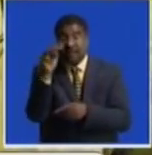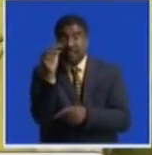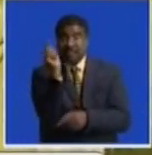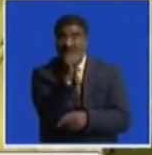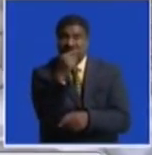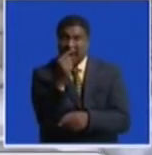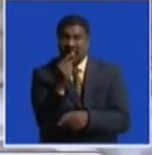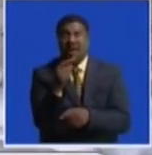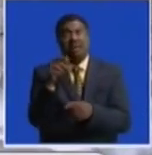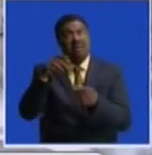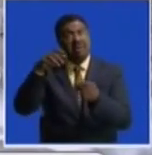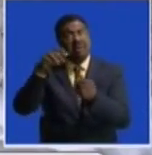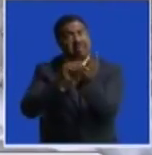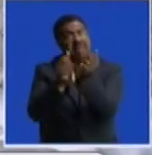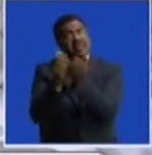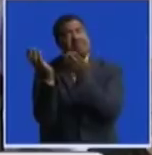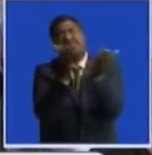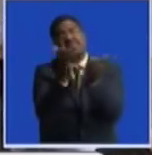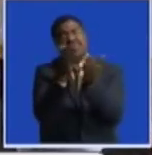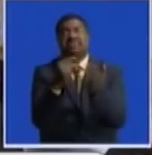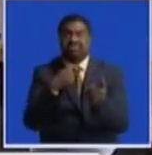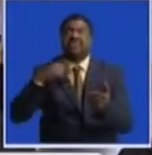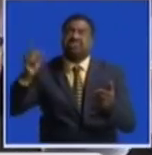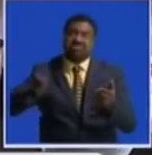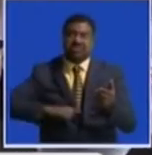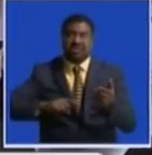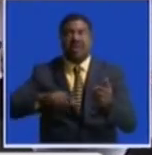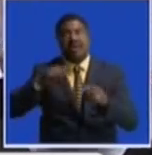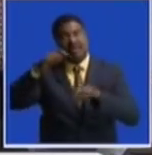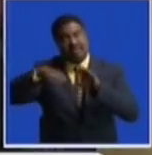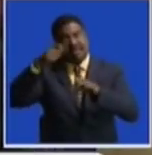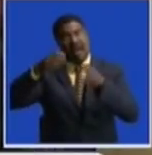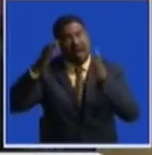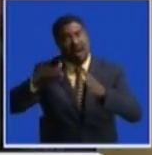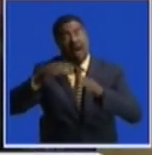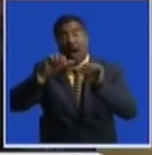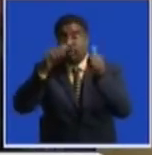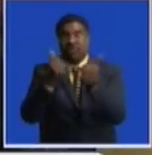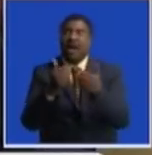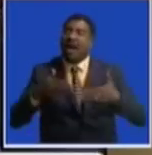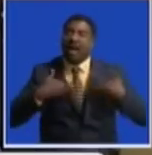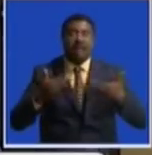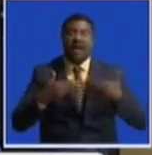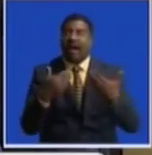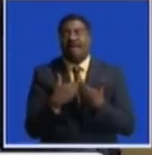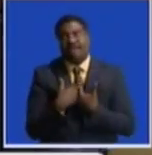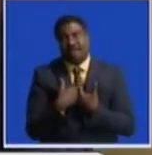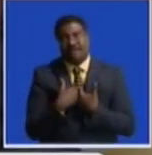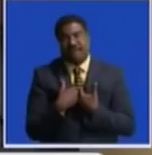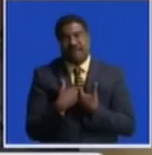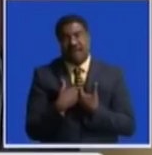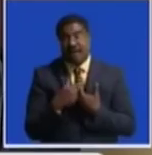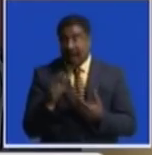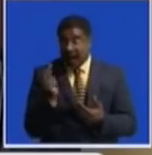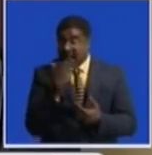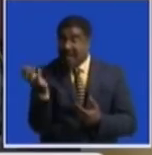satisfied with the supply of maize on the market, which has pleased the Millers Association. Unfortunately, we weren't able to take advantage of